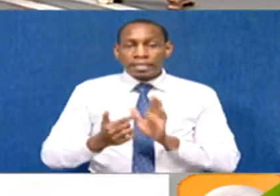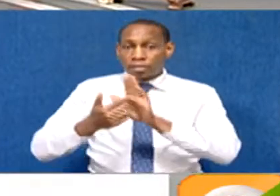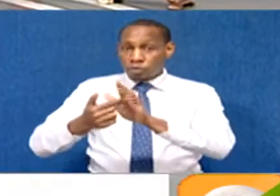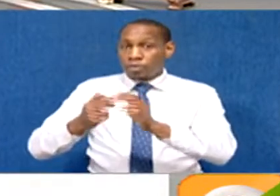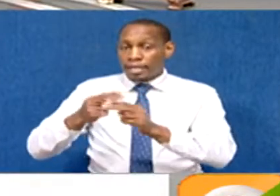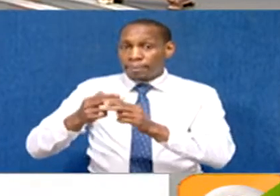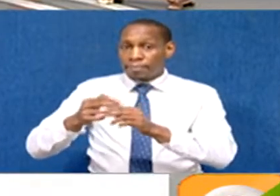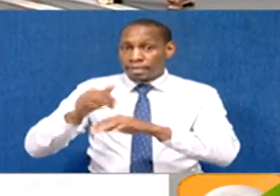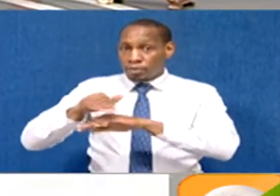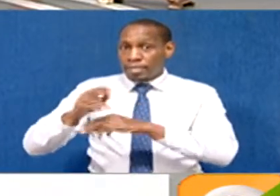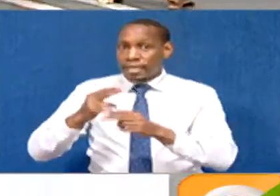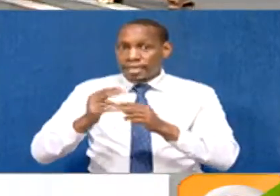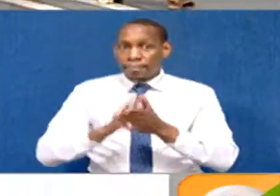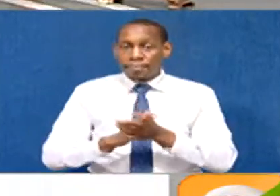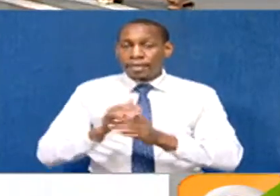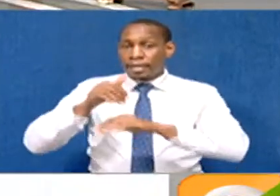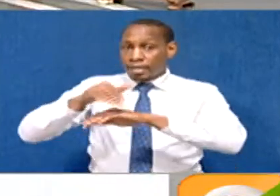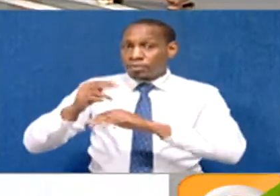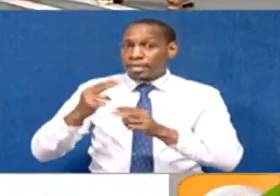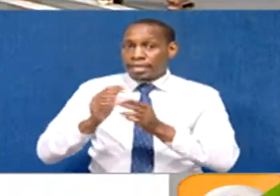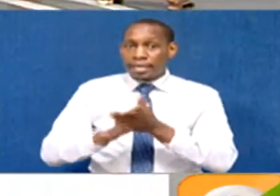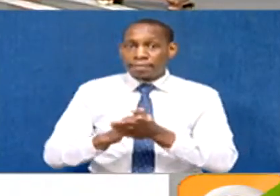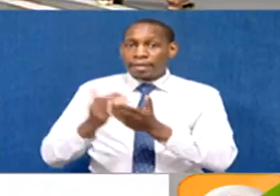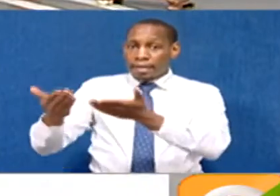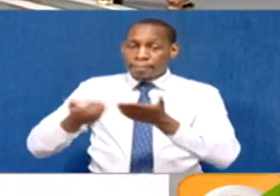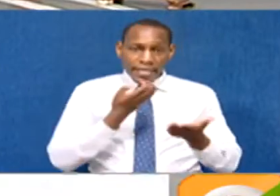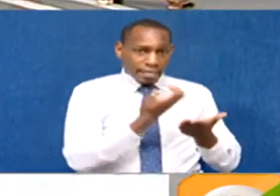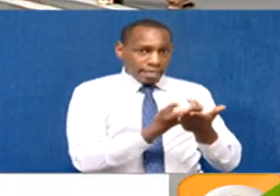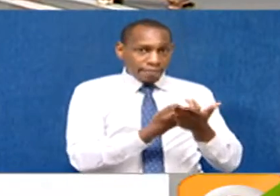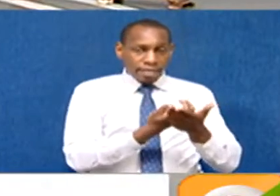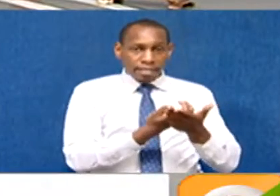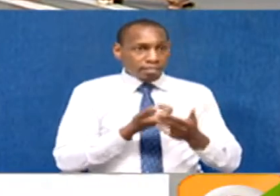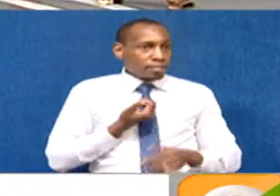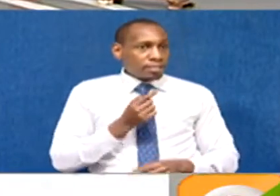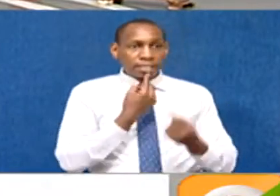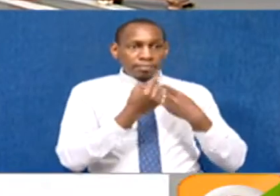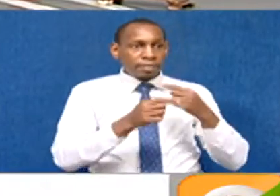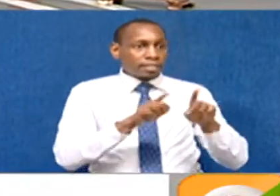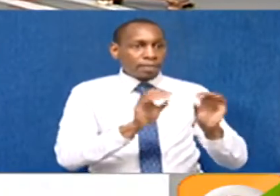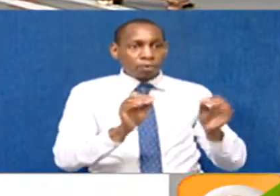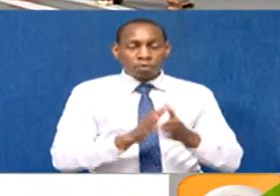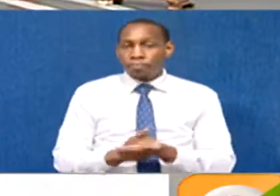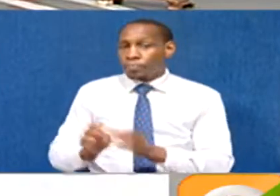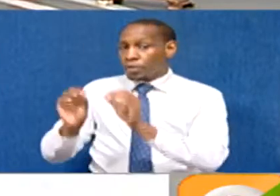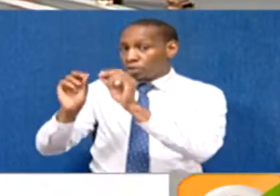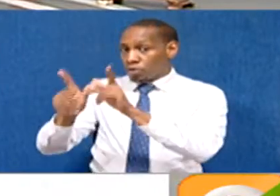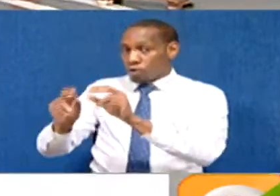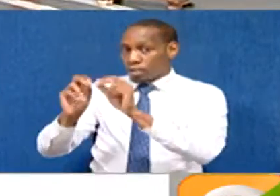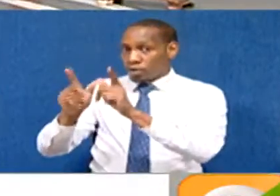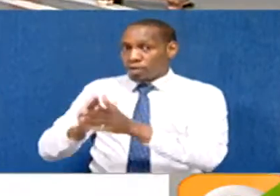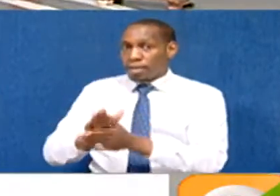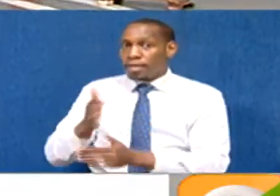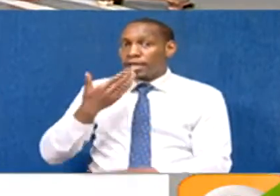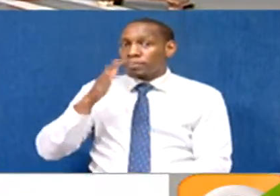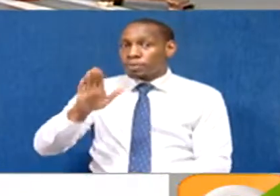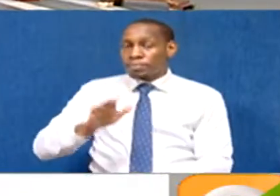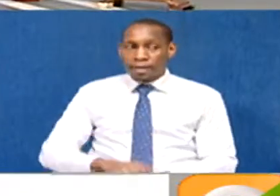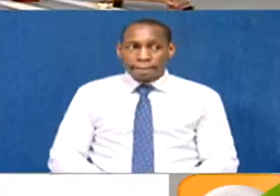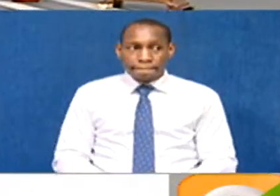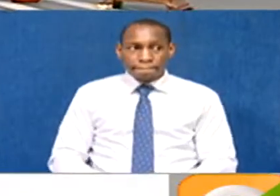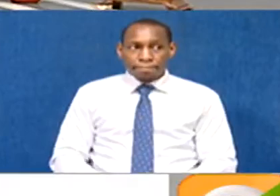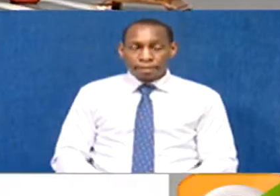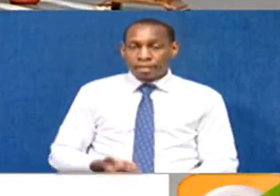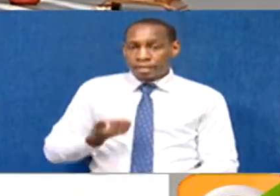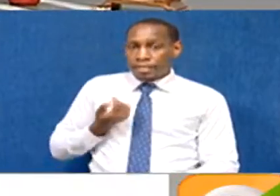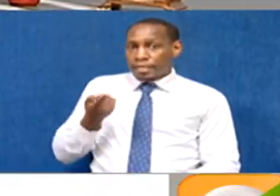name and speak about it until company. She brings evidence, she shouldn't speak about it. Okay, your you response. You know,